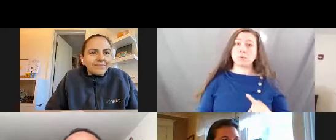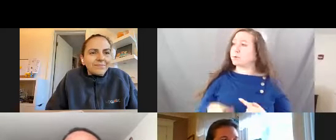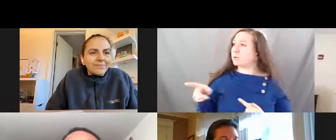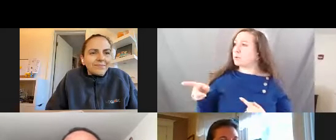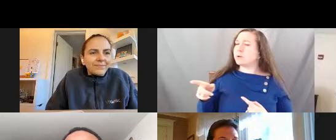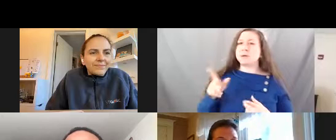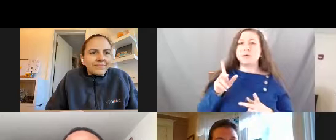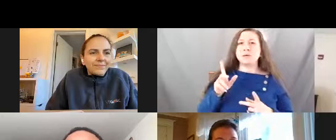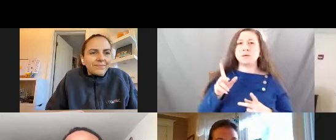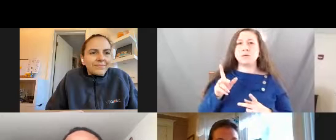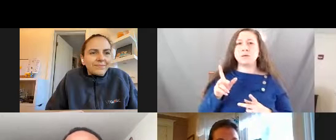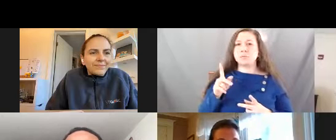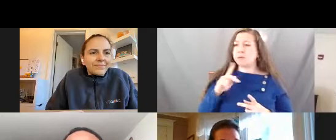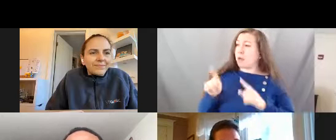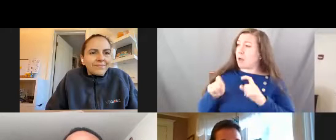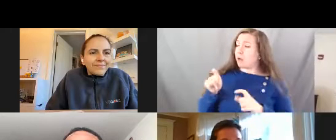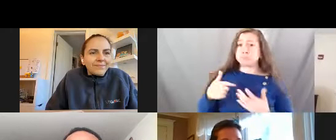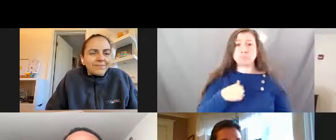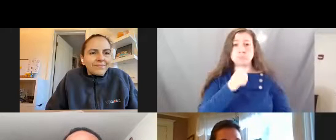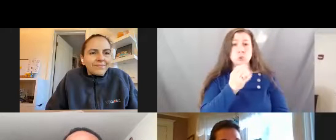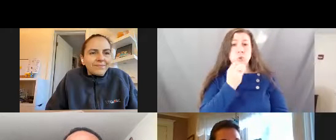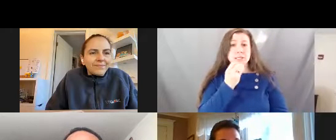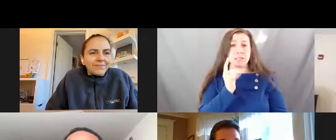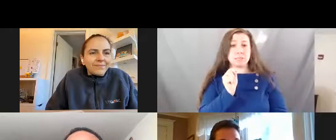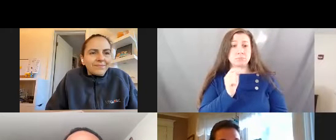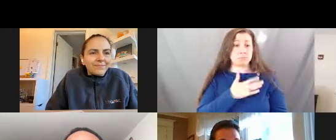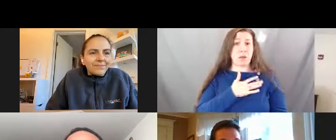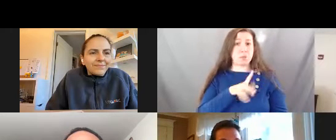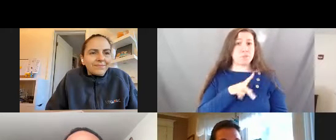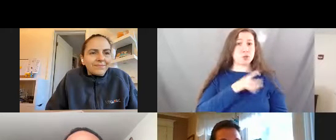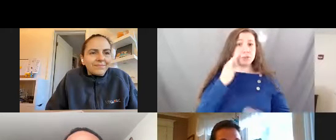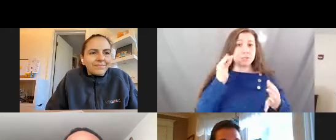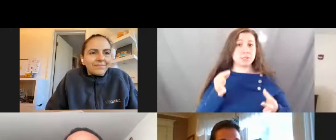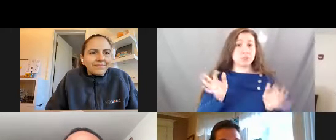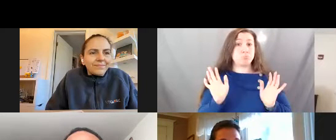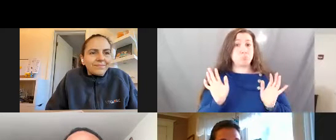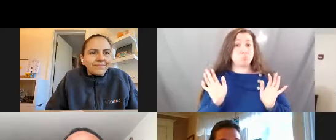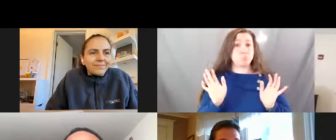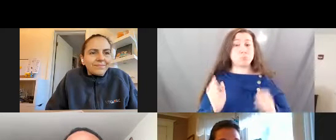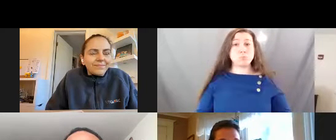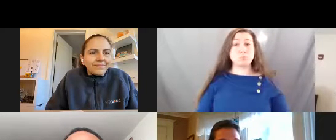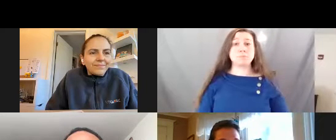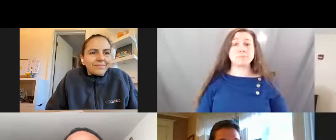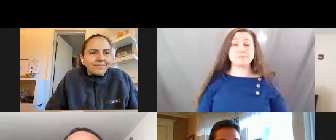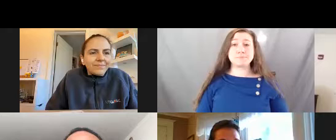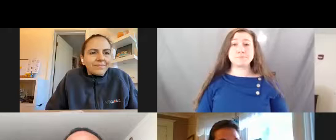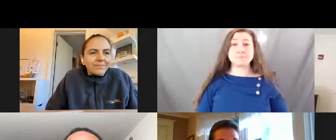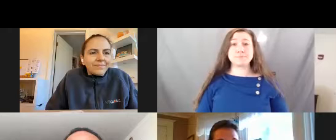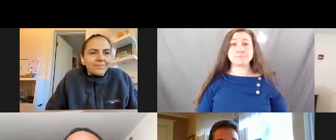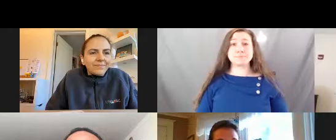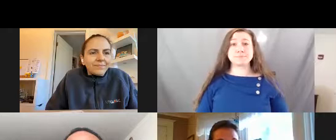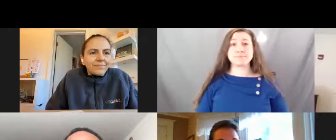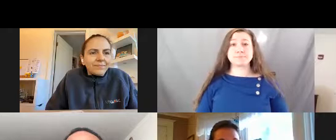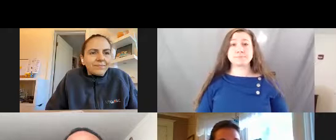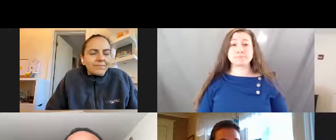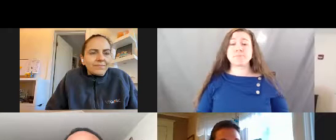pork? I'm just like, I don't eat it. It's just a personal thing, right? So and also, if you when you're